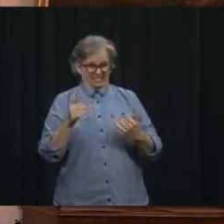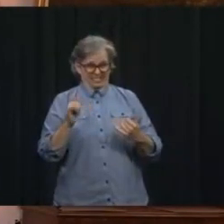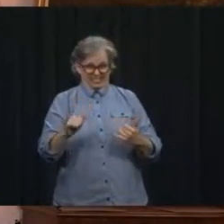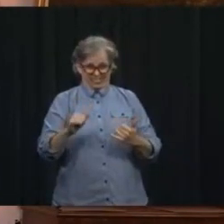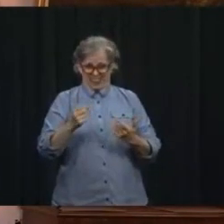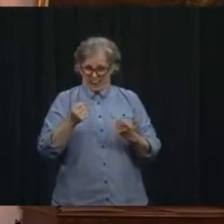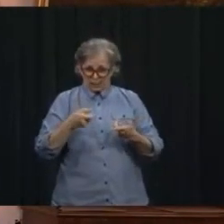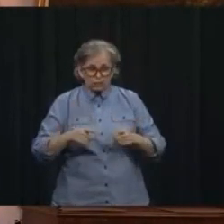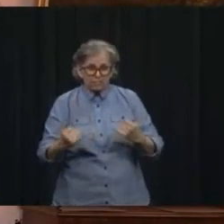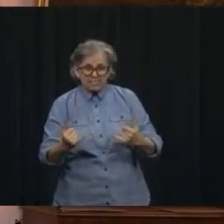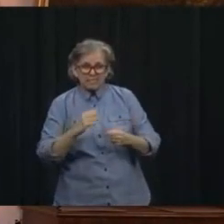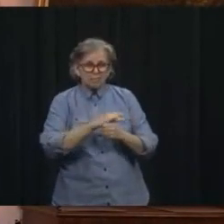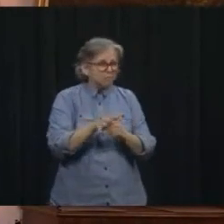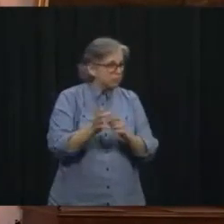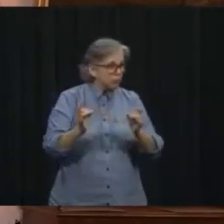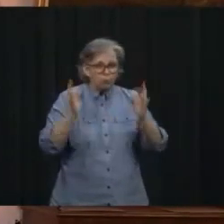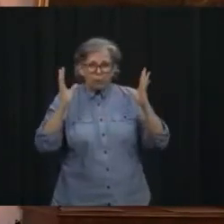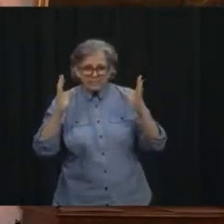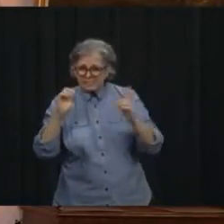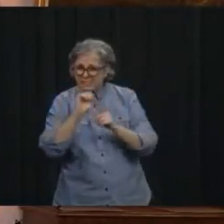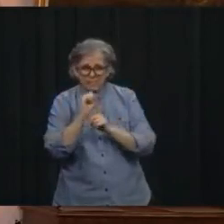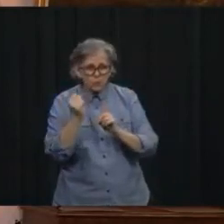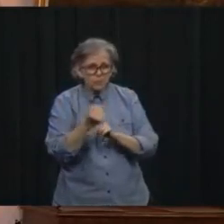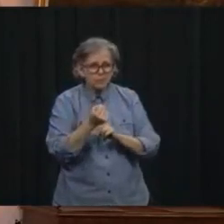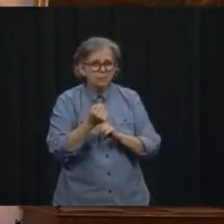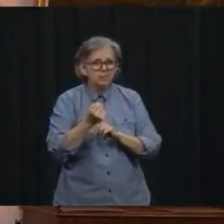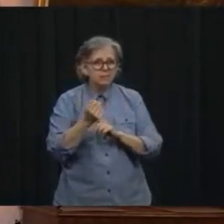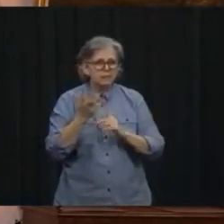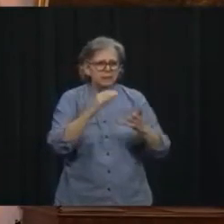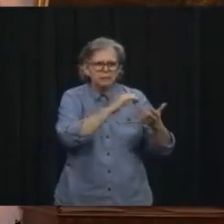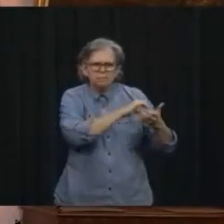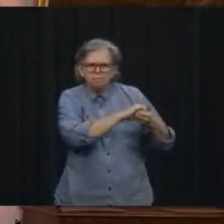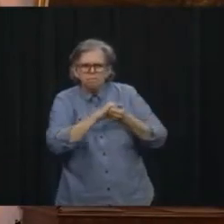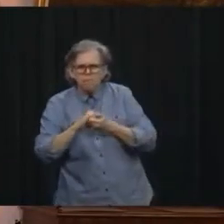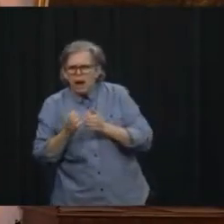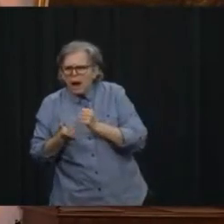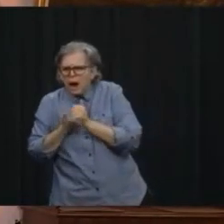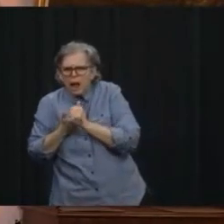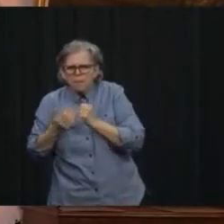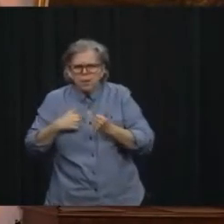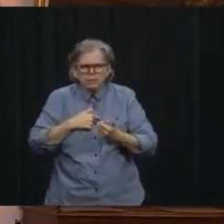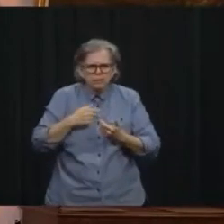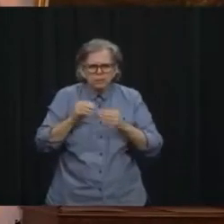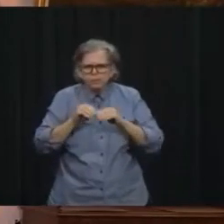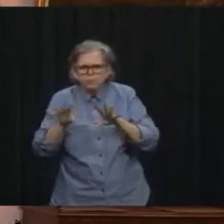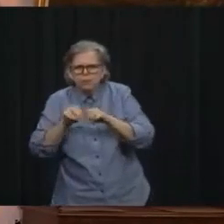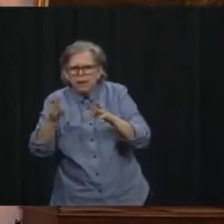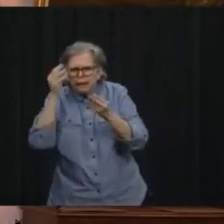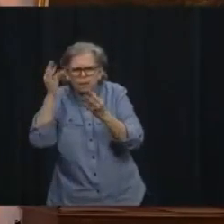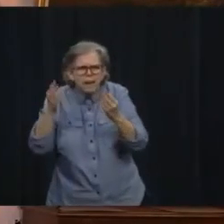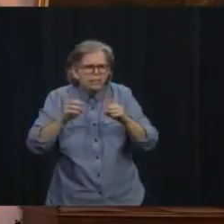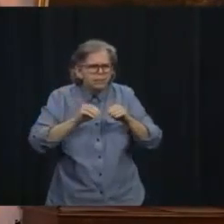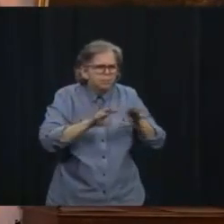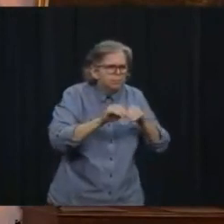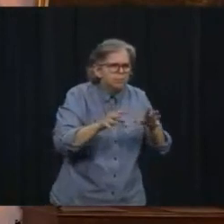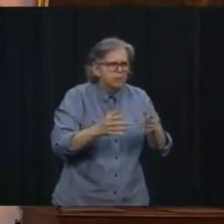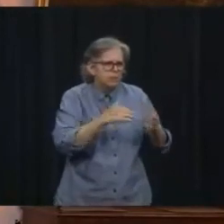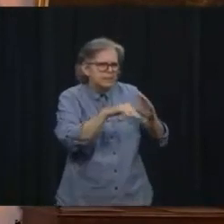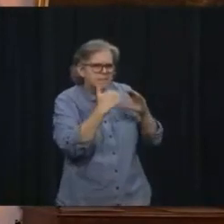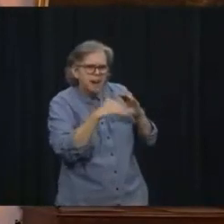crisis, he worked with us in getting information out to his constituents. He would email me or text me